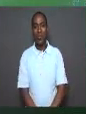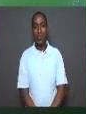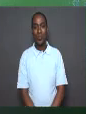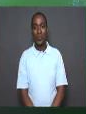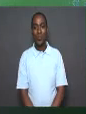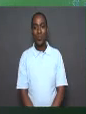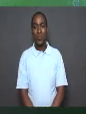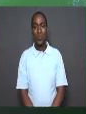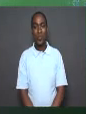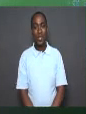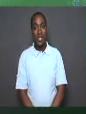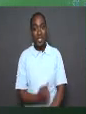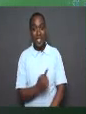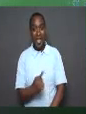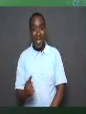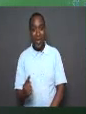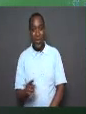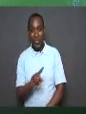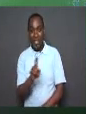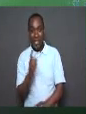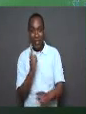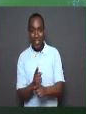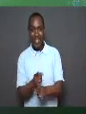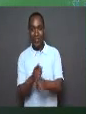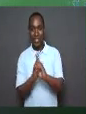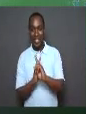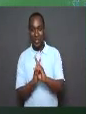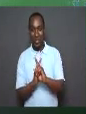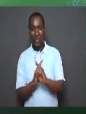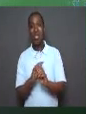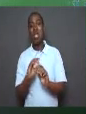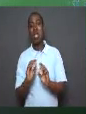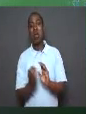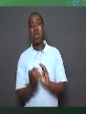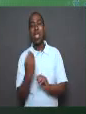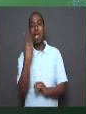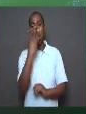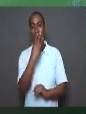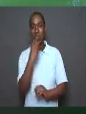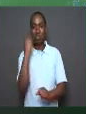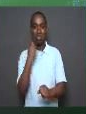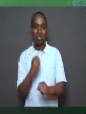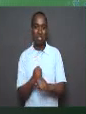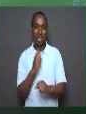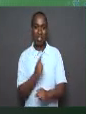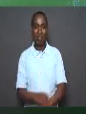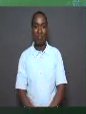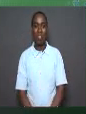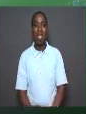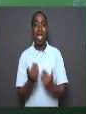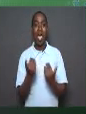Did you get each question correct? If so, well done.